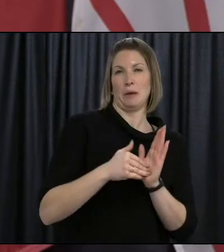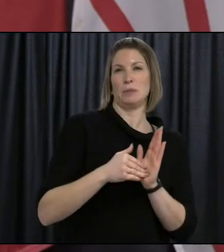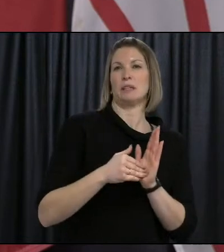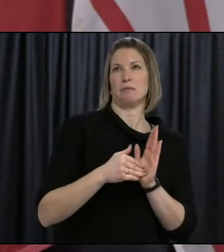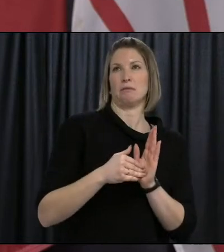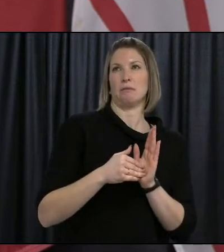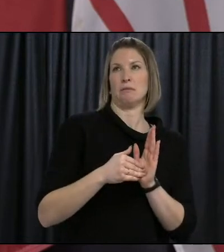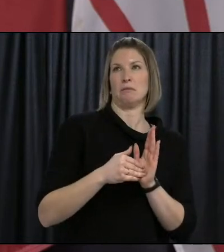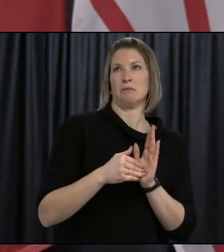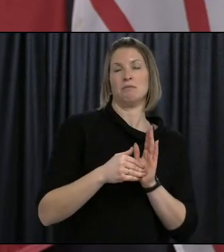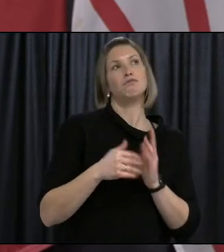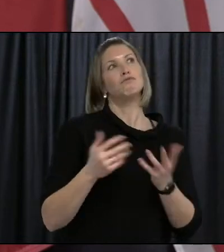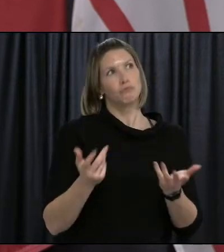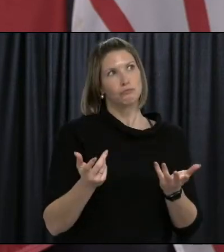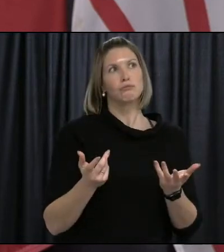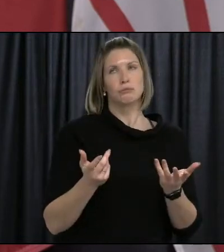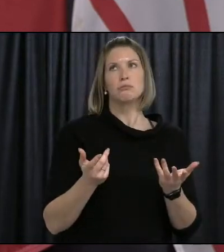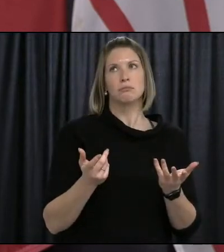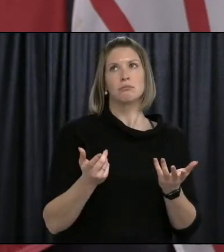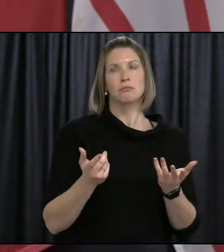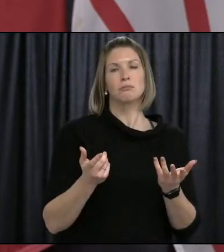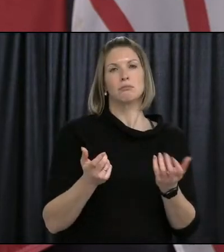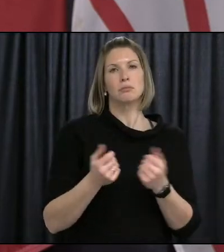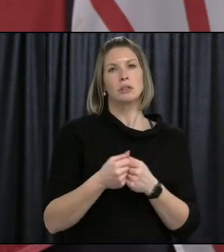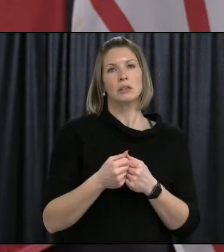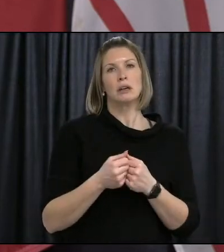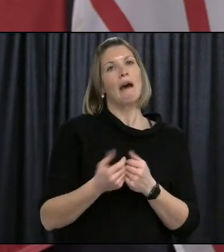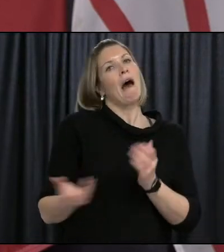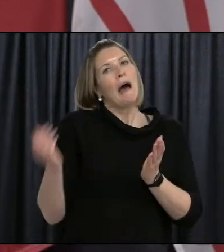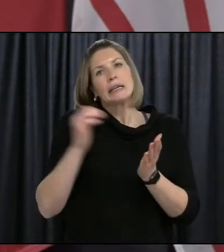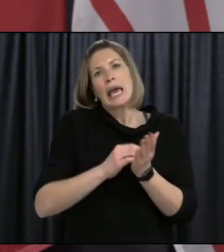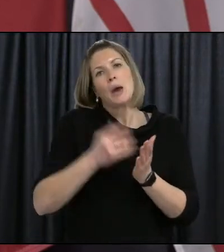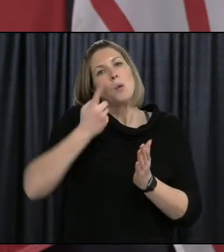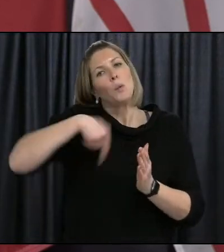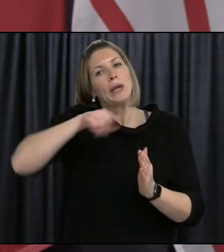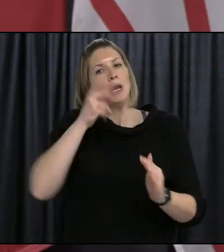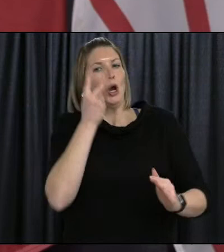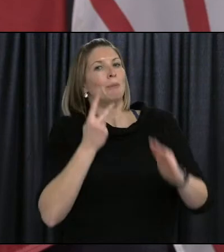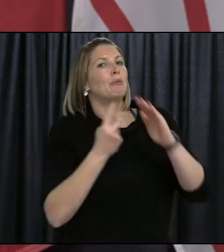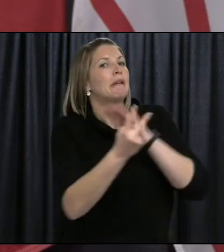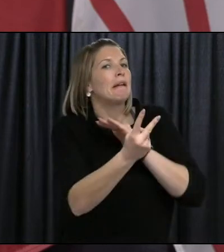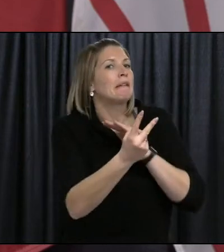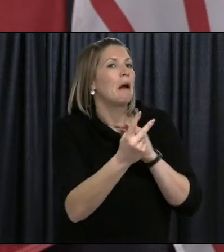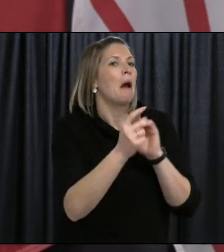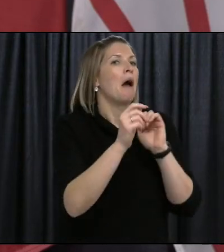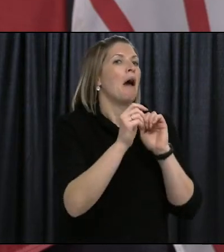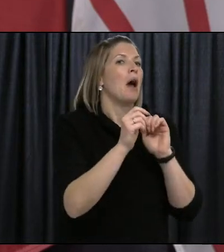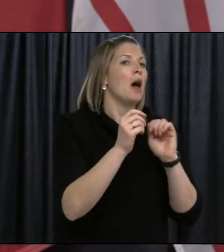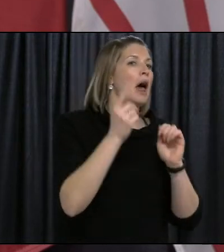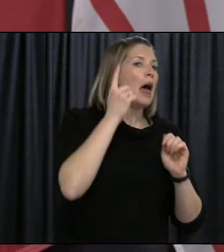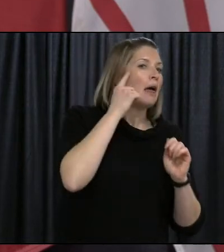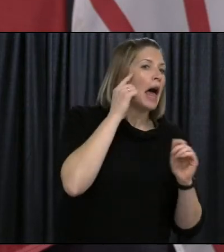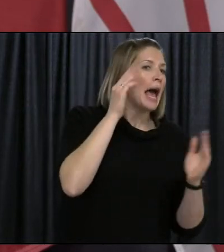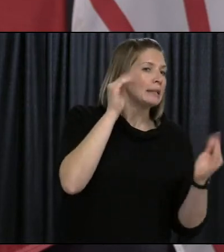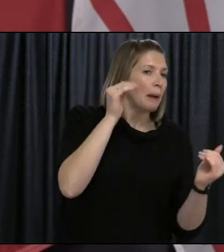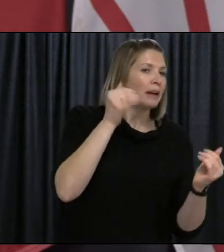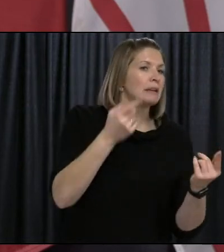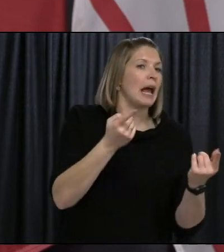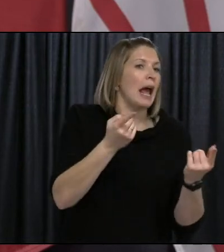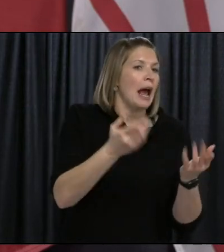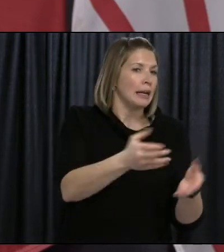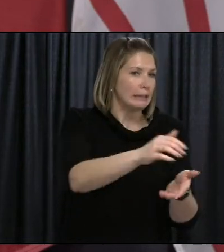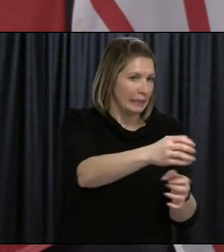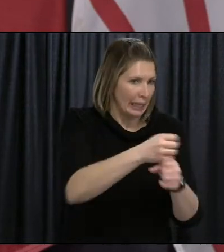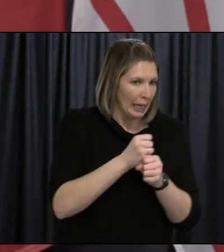which is not uncommon. Okay. These are estimates, of course, as we're being we're being provided by the federal government,